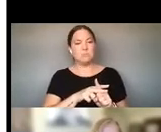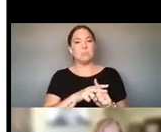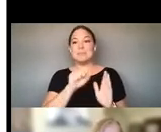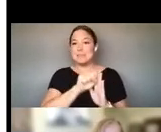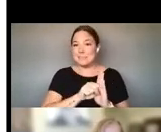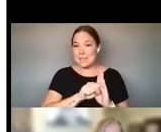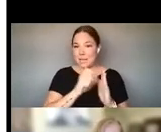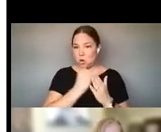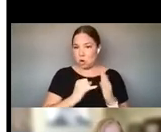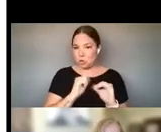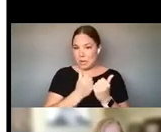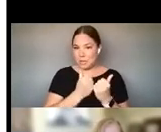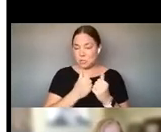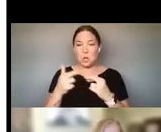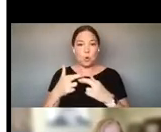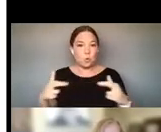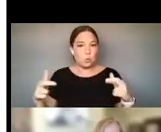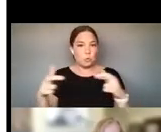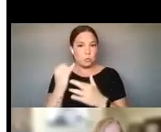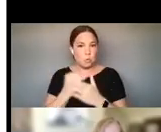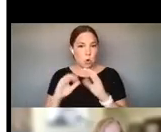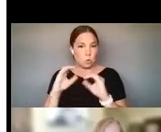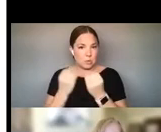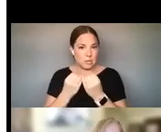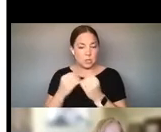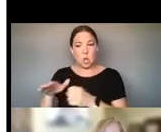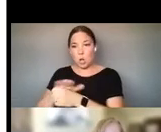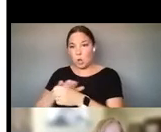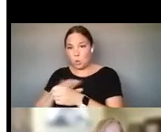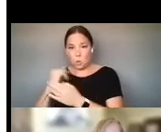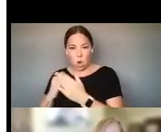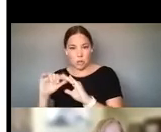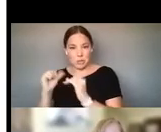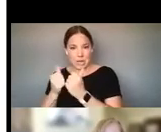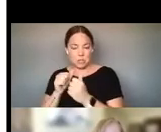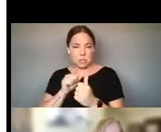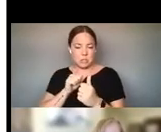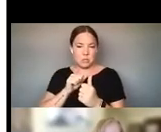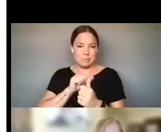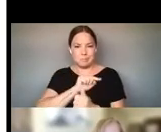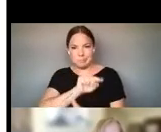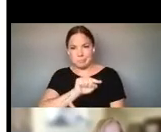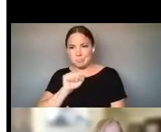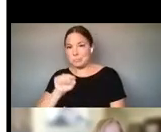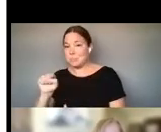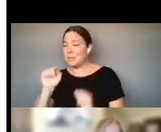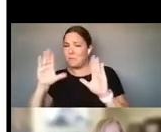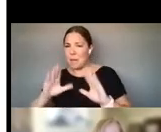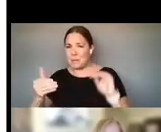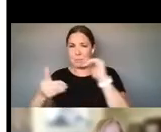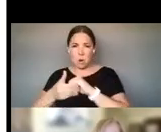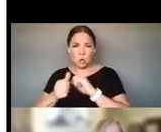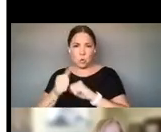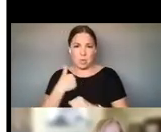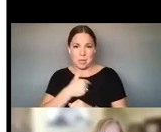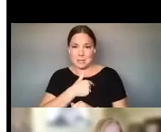agencies, regional arts organizations, local arts agencies are, they are fabulous partners to us, and they are